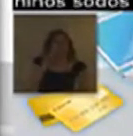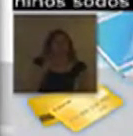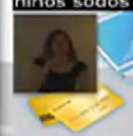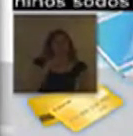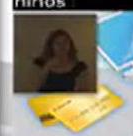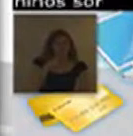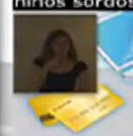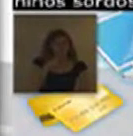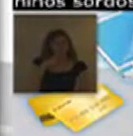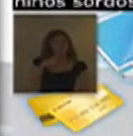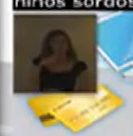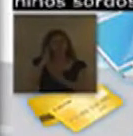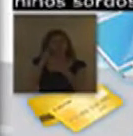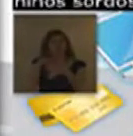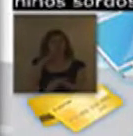cannot,